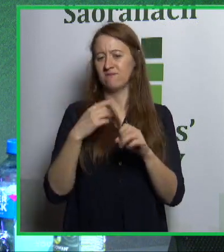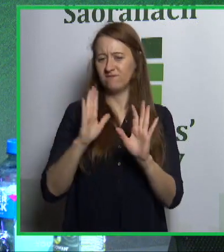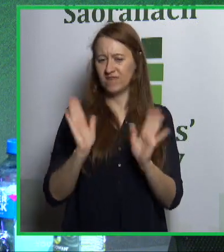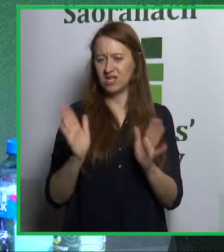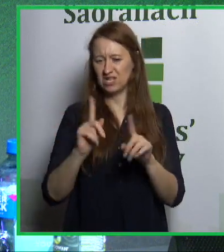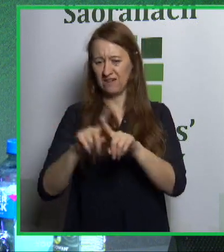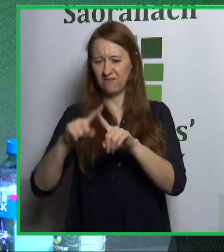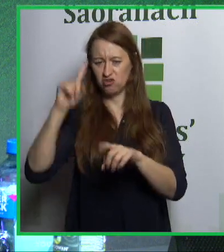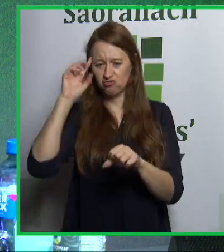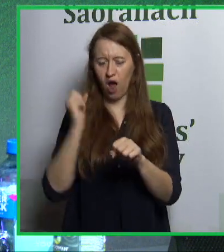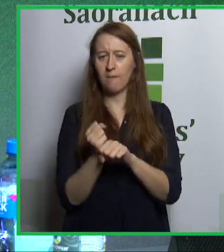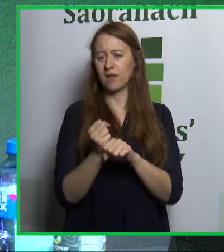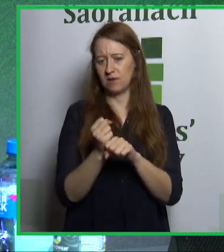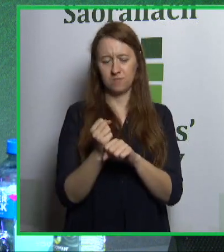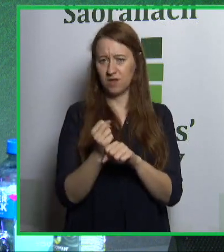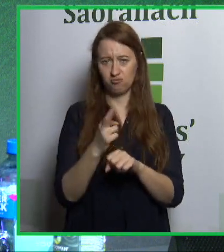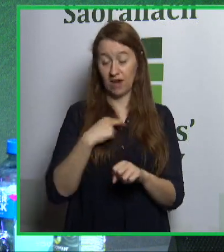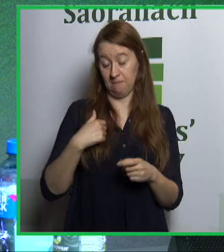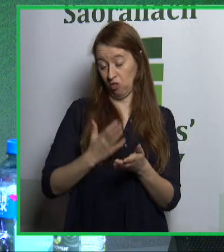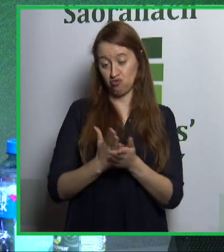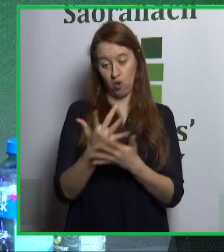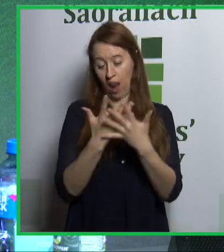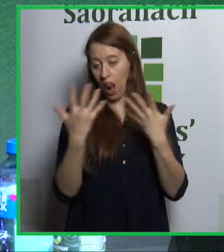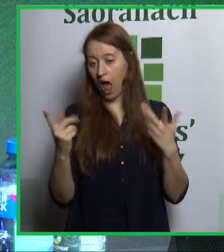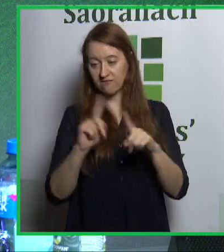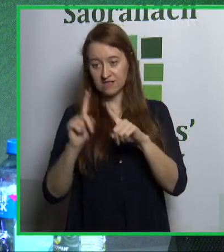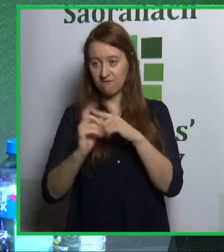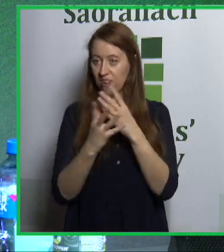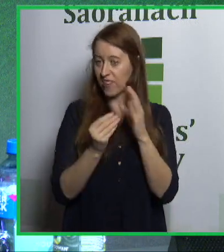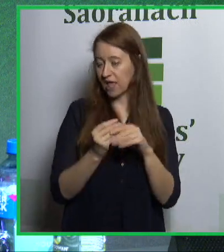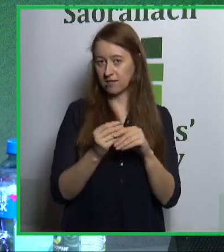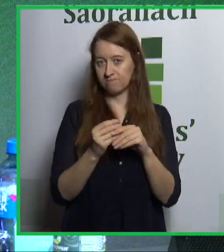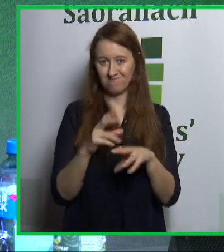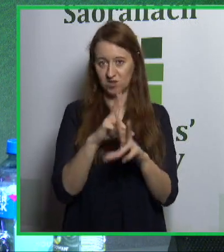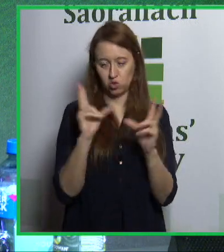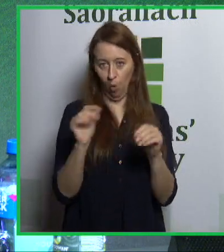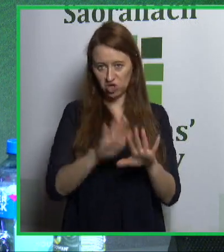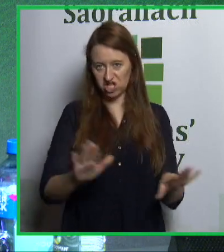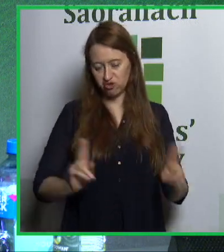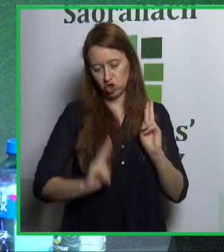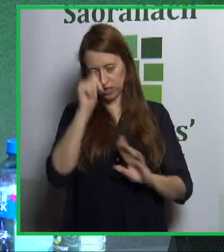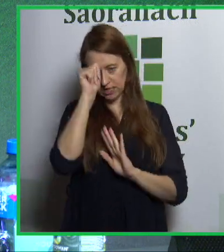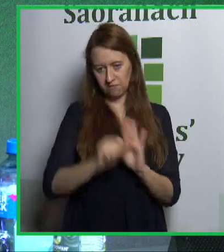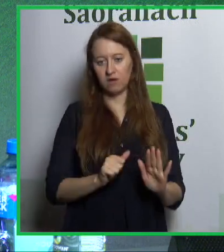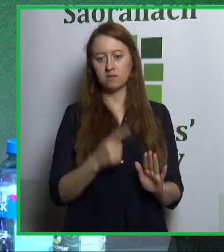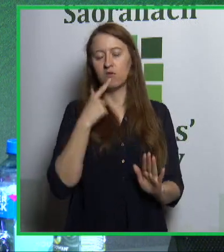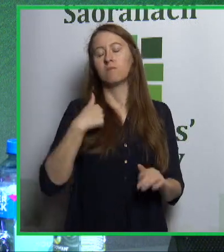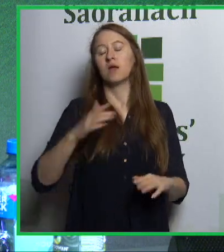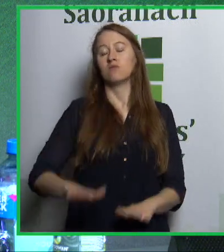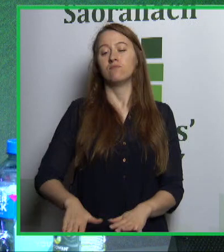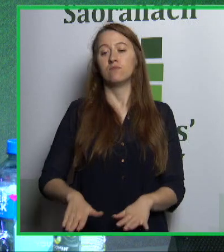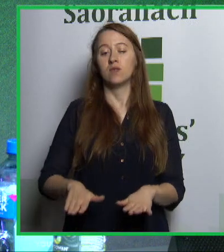I suppose no kid should ever experience. And, you know, when you go to school, and I